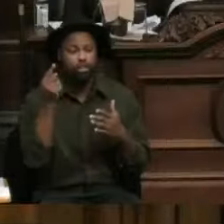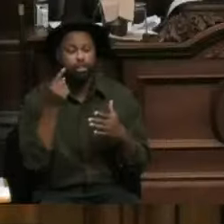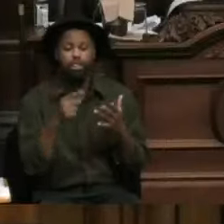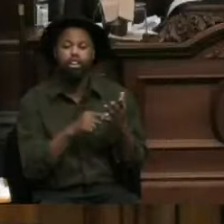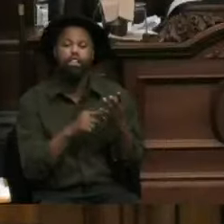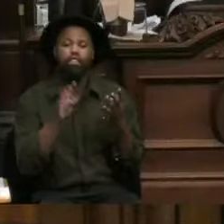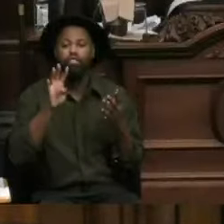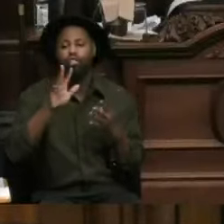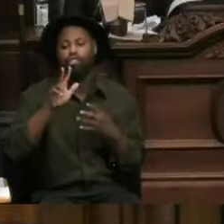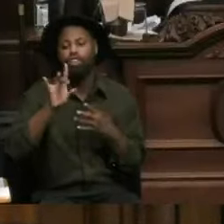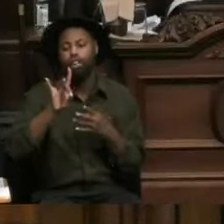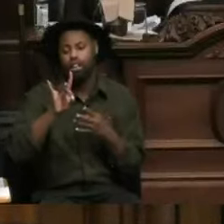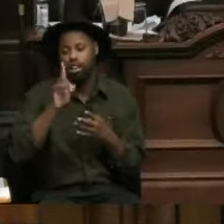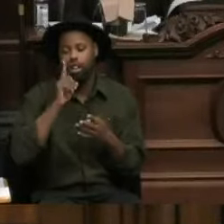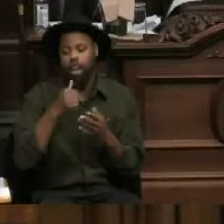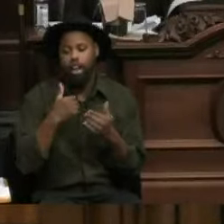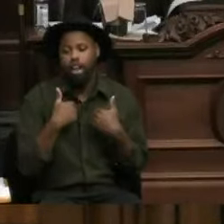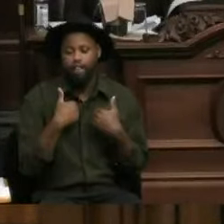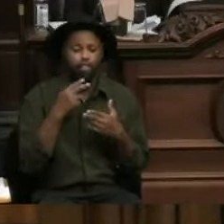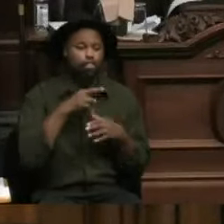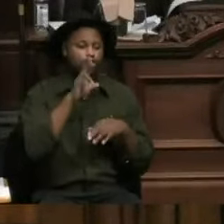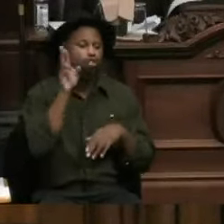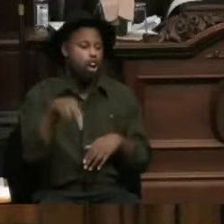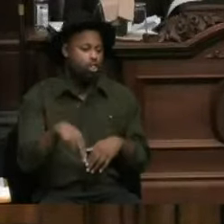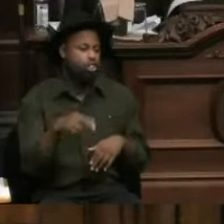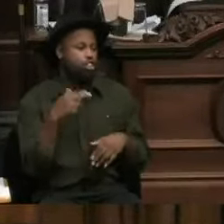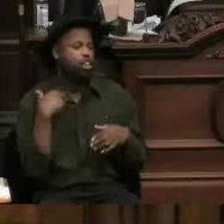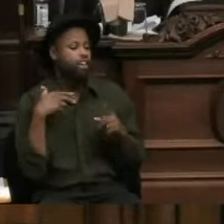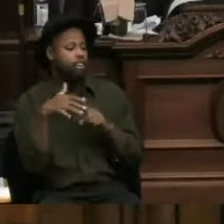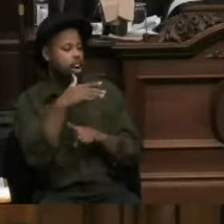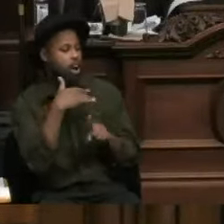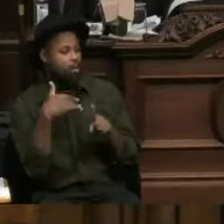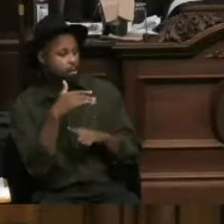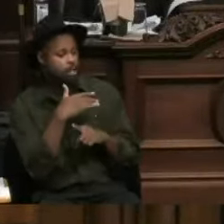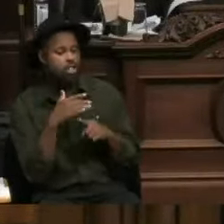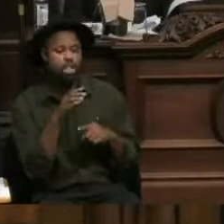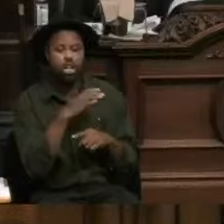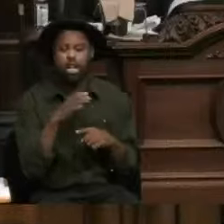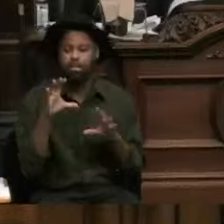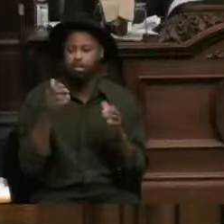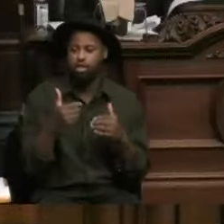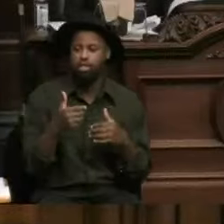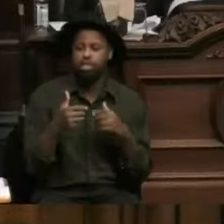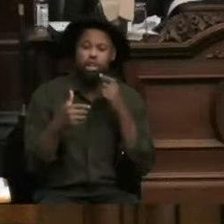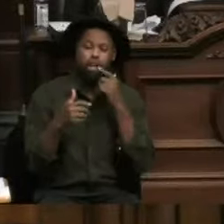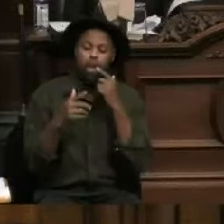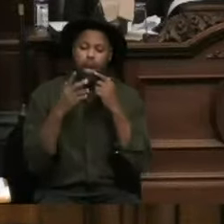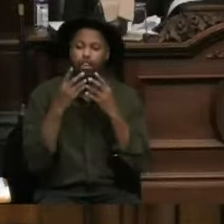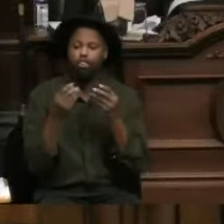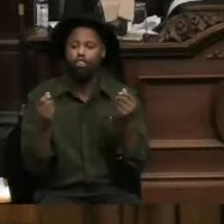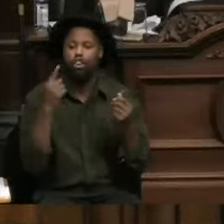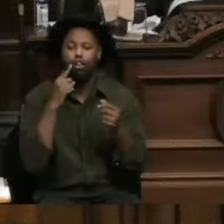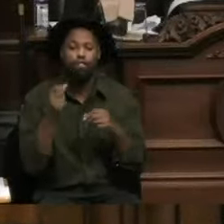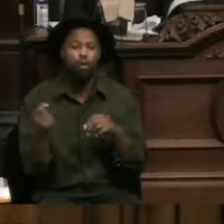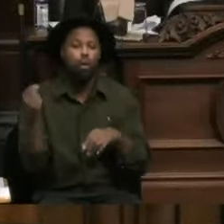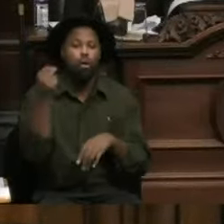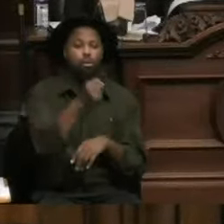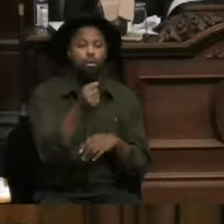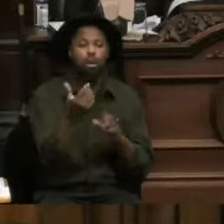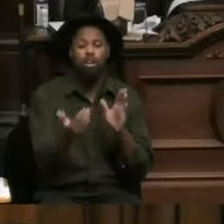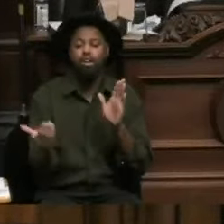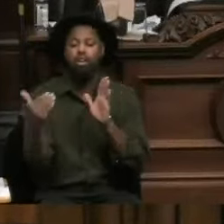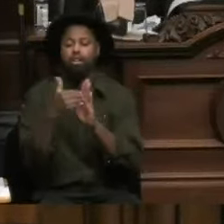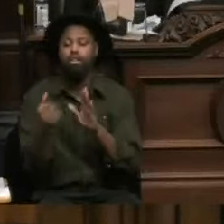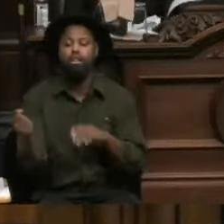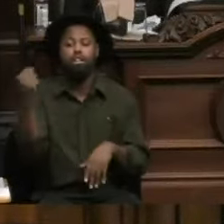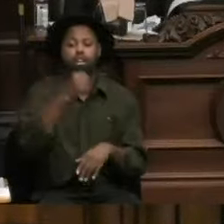438, approving an appointment to the Rochester Environmental Commission. And introductory number 439, a resolution approving appointment and reappointment to the